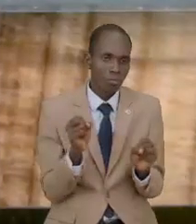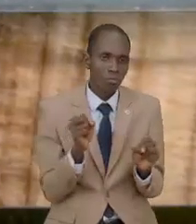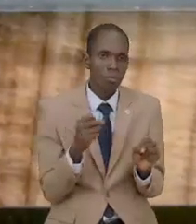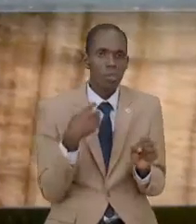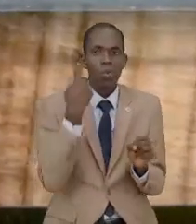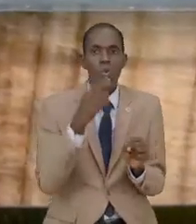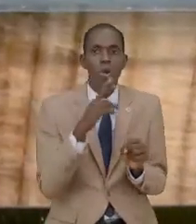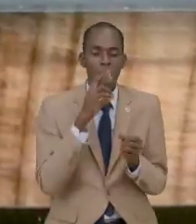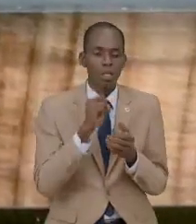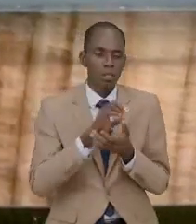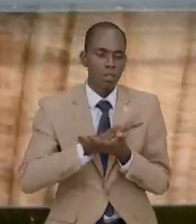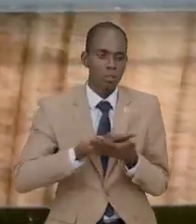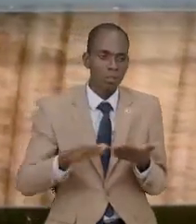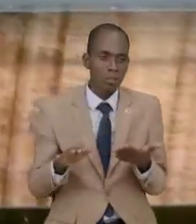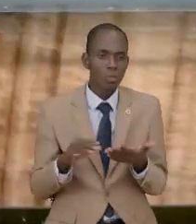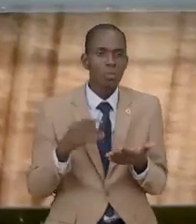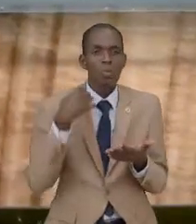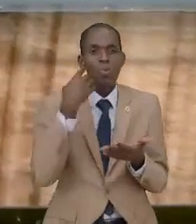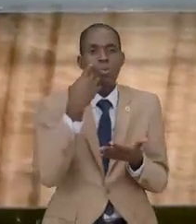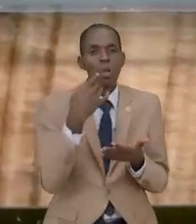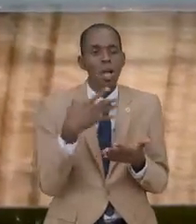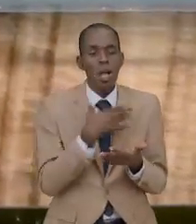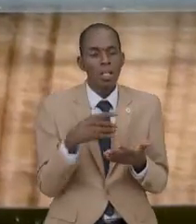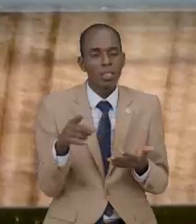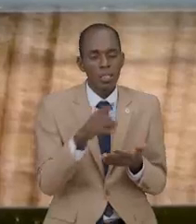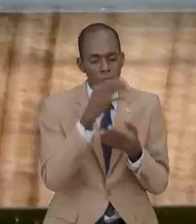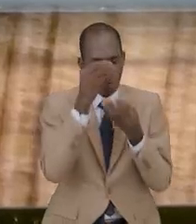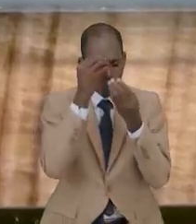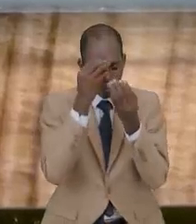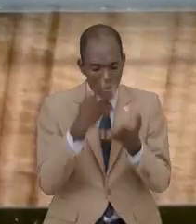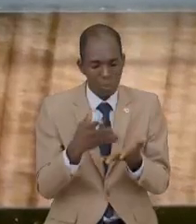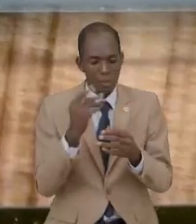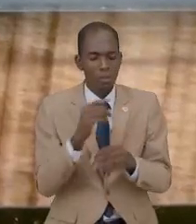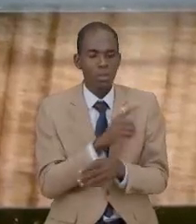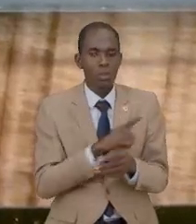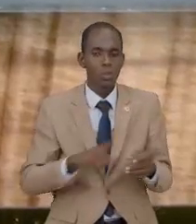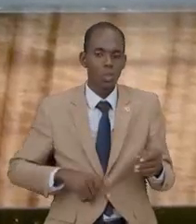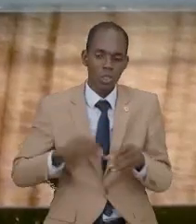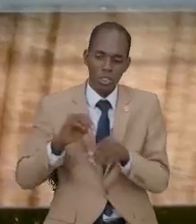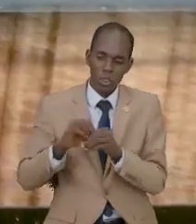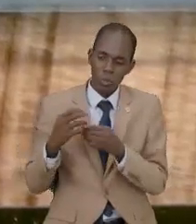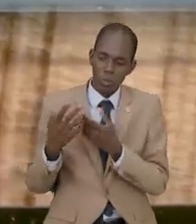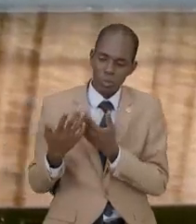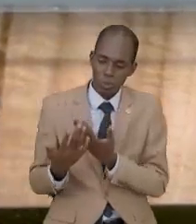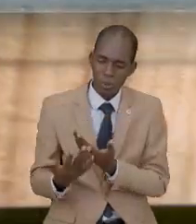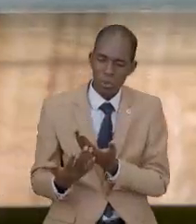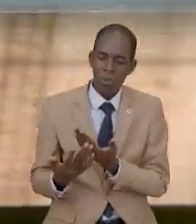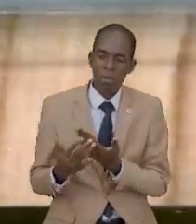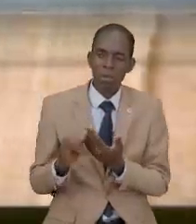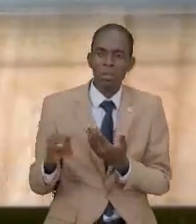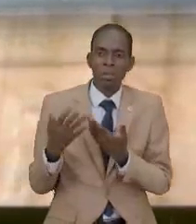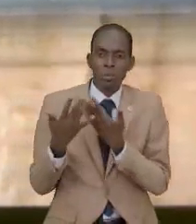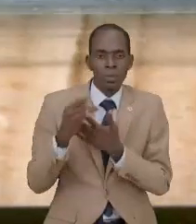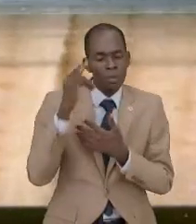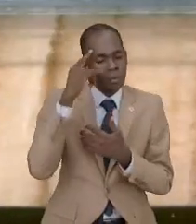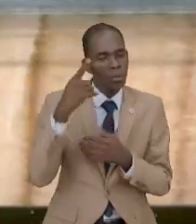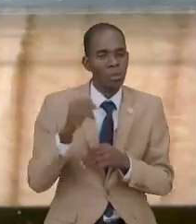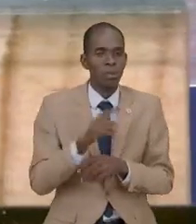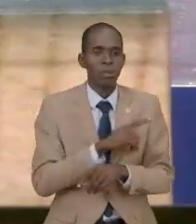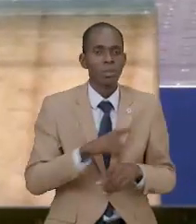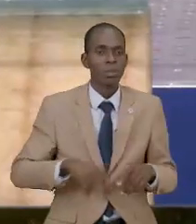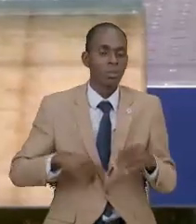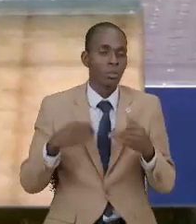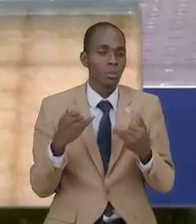are sanctified, and they obey the Lord in waiting for the Lord. The